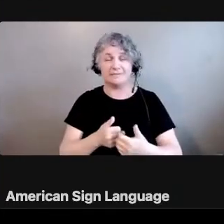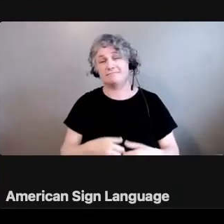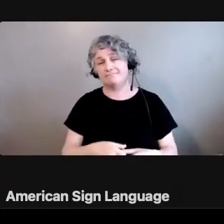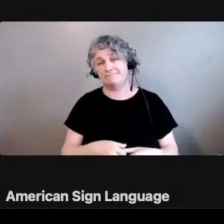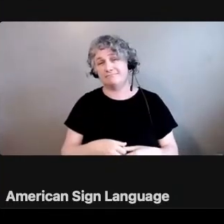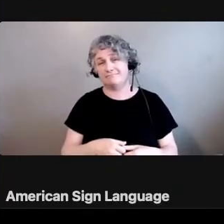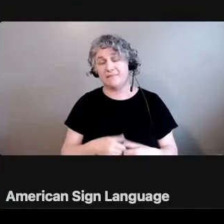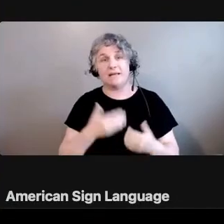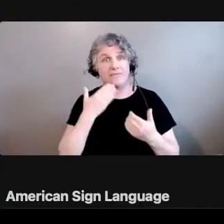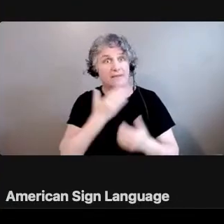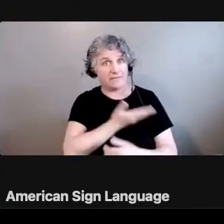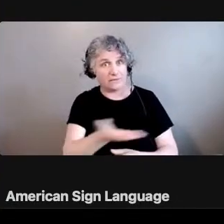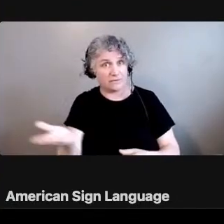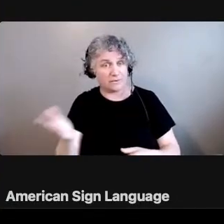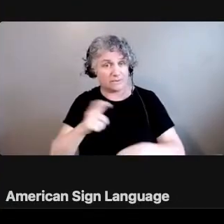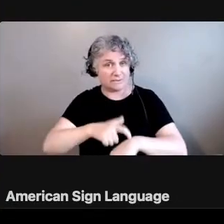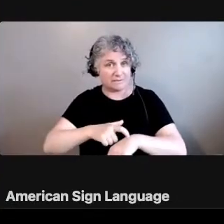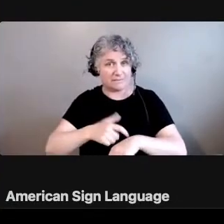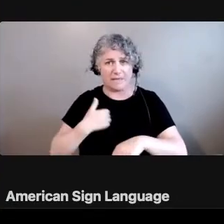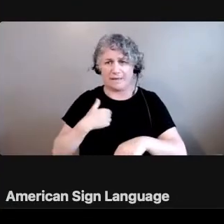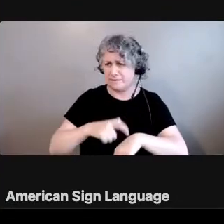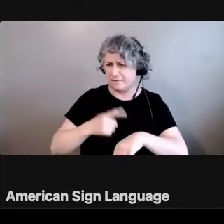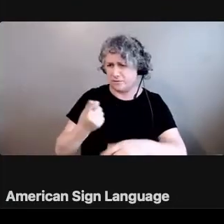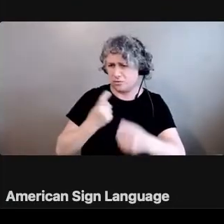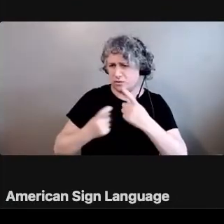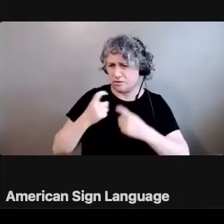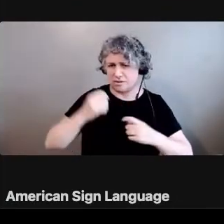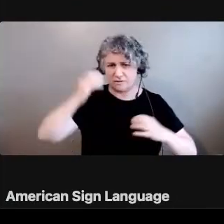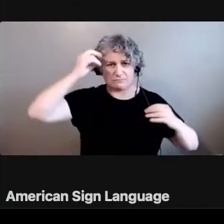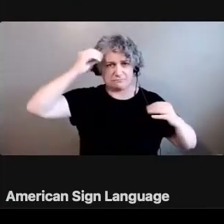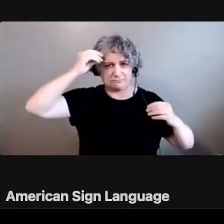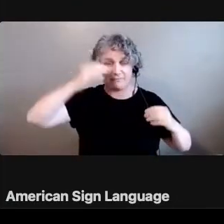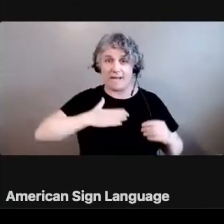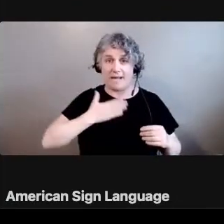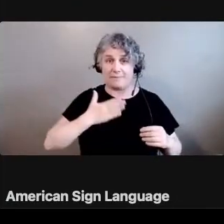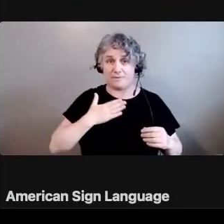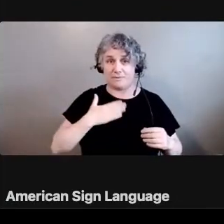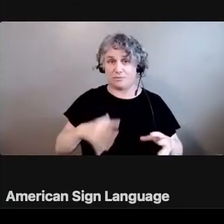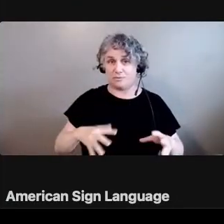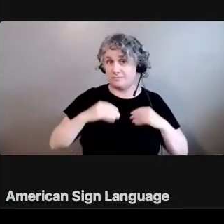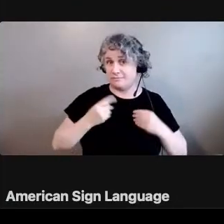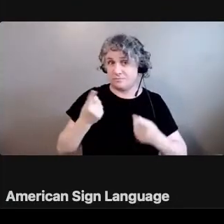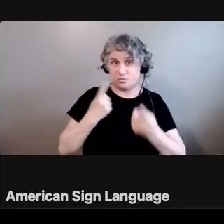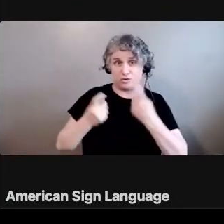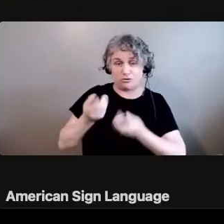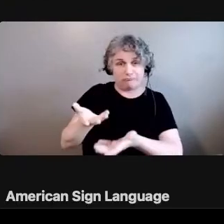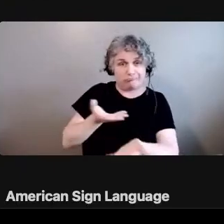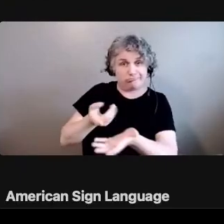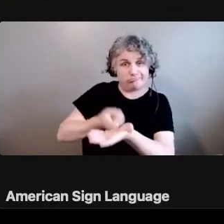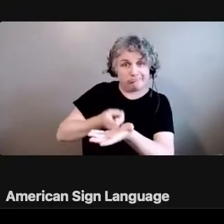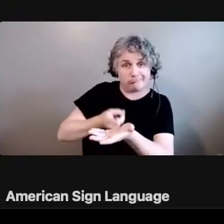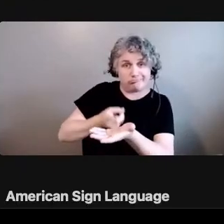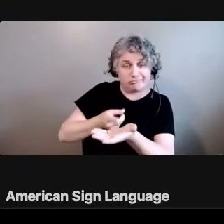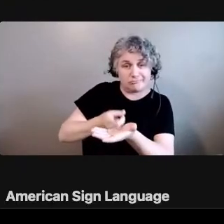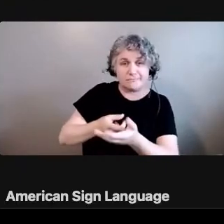know we do have some time for questions and reflections, and I'm very happy to engage in discussion with you.